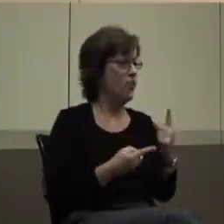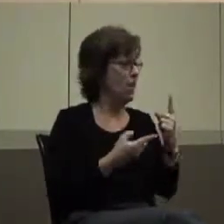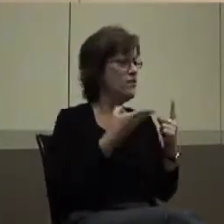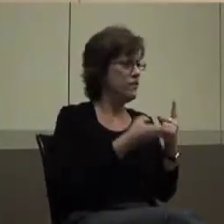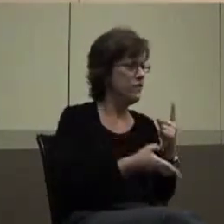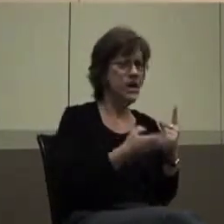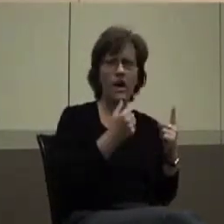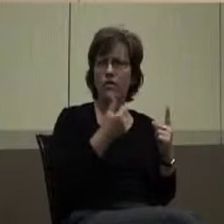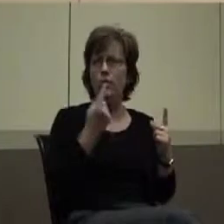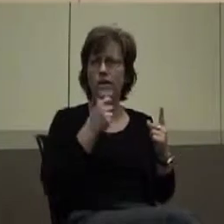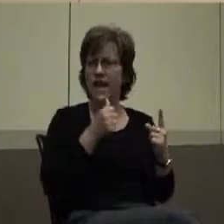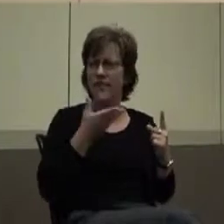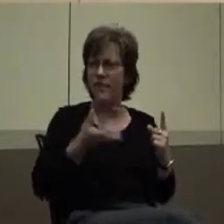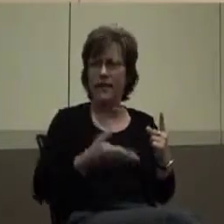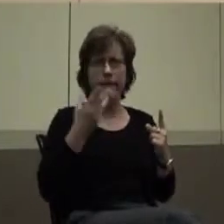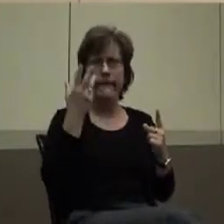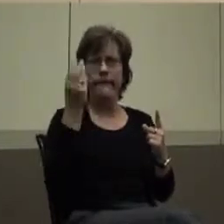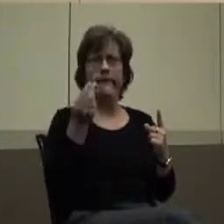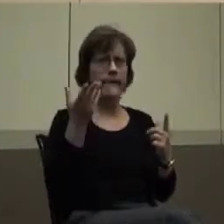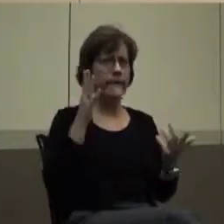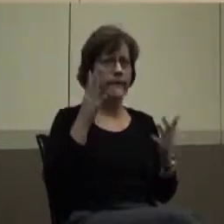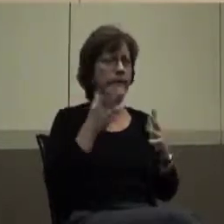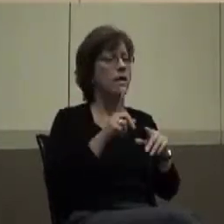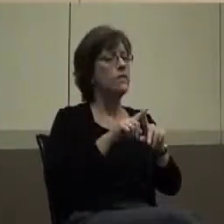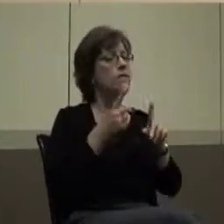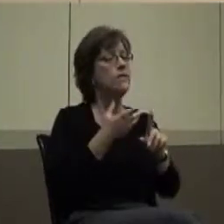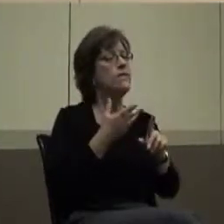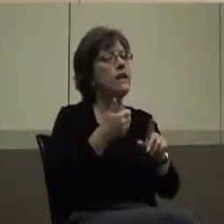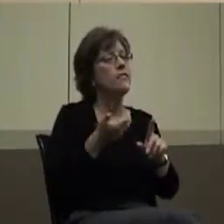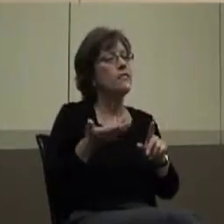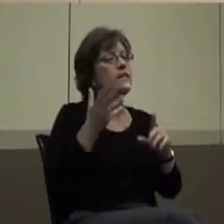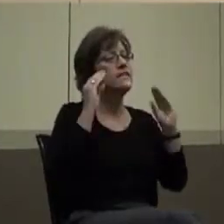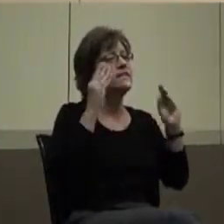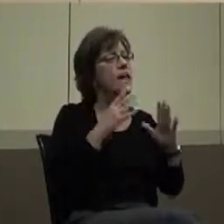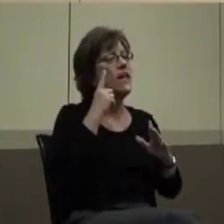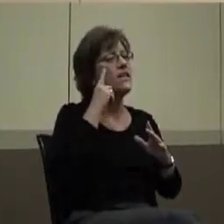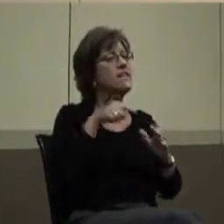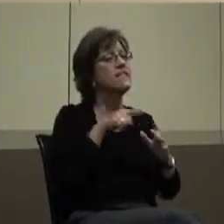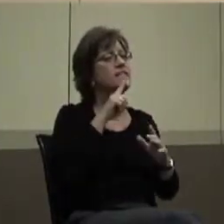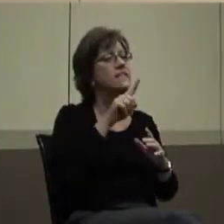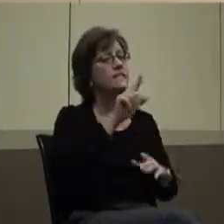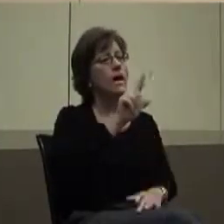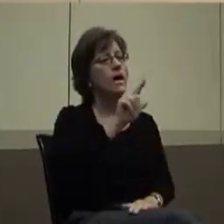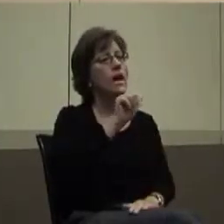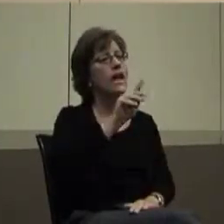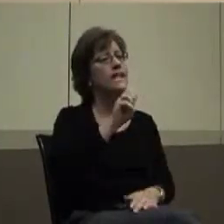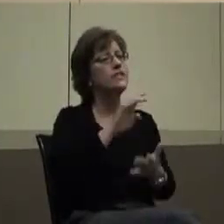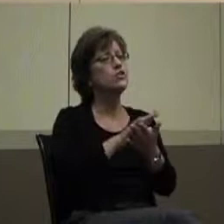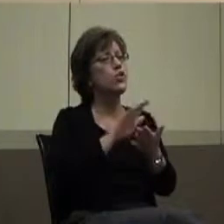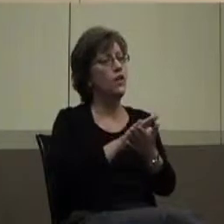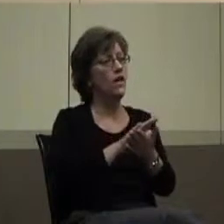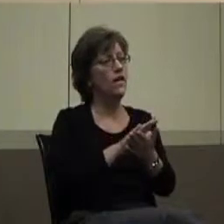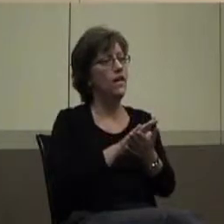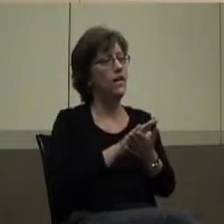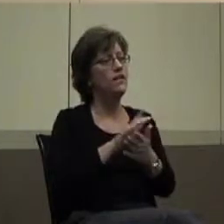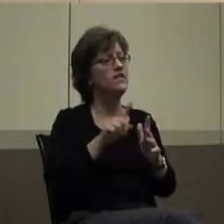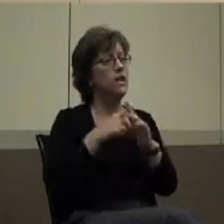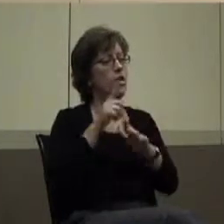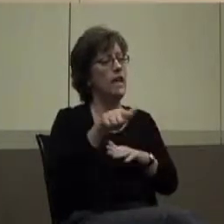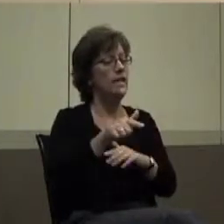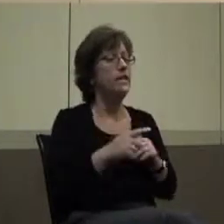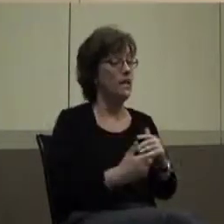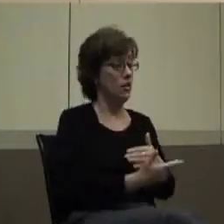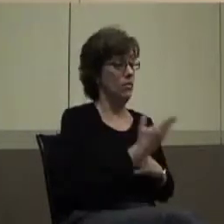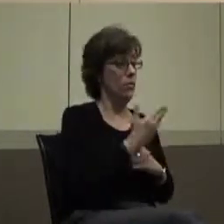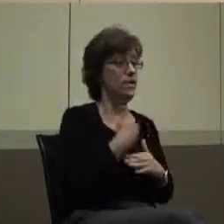not. The other thing is the teacher, this was, I think, a late school. So in the morning is when they had